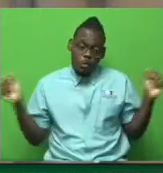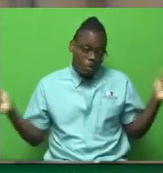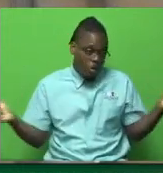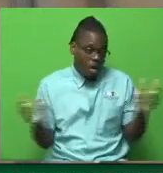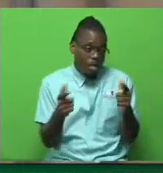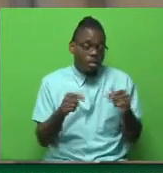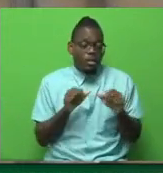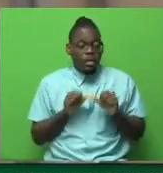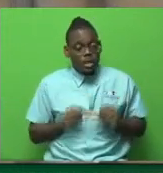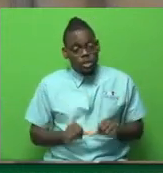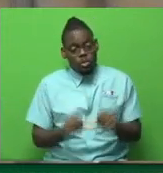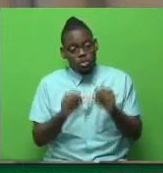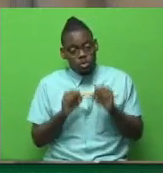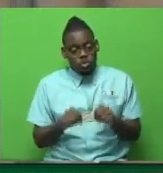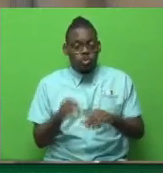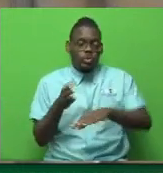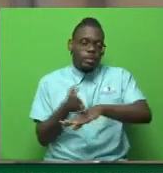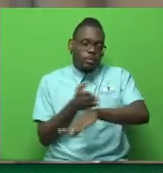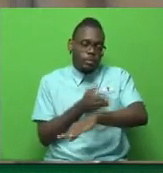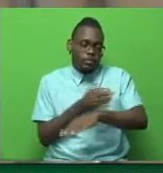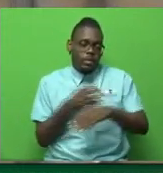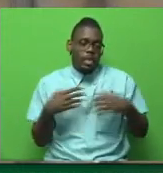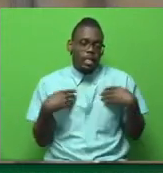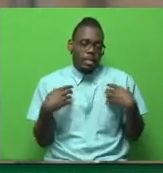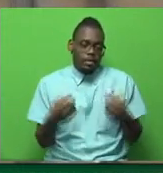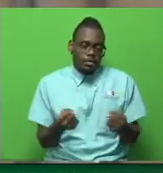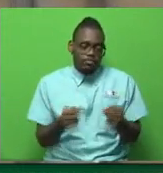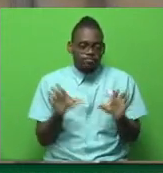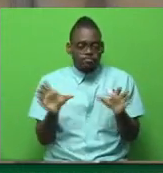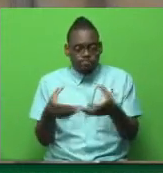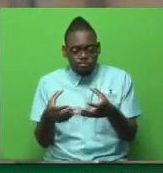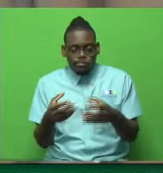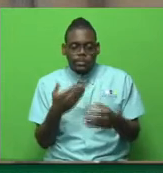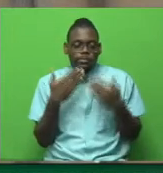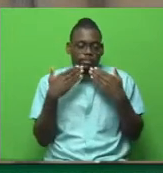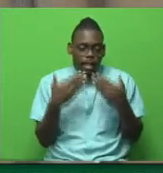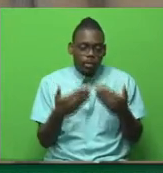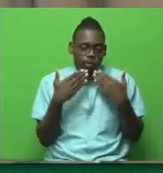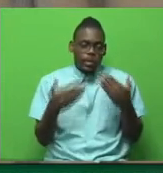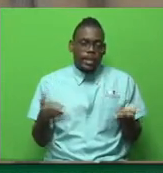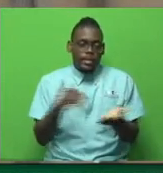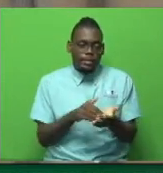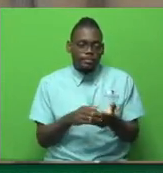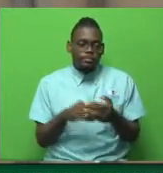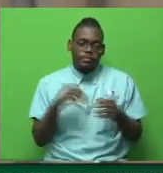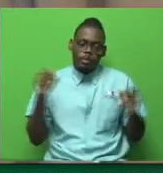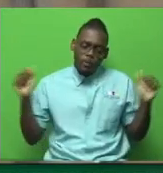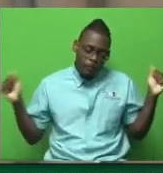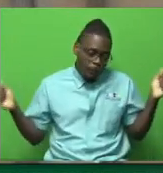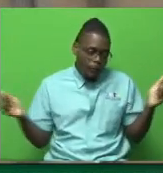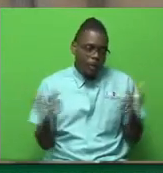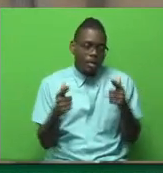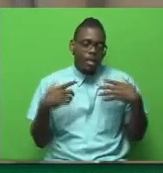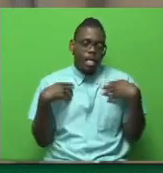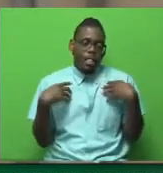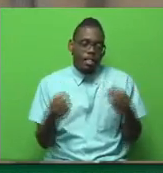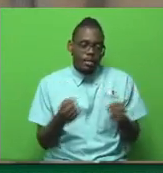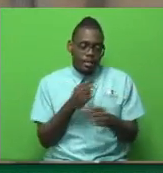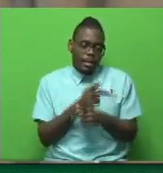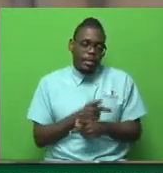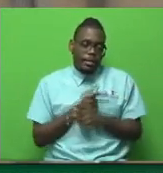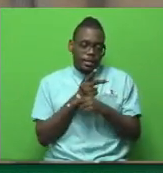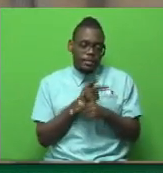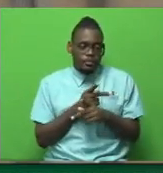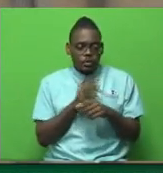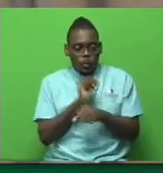to make strides in the health sector I say thank you once again to every single healthcare worker I Thank The